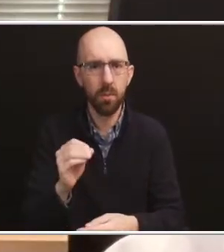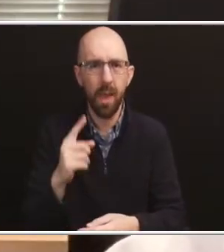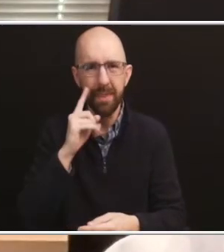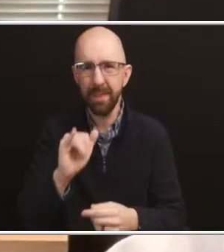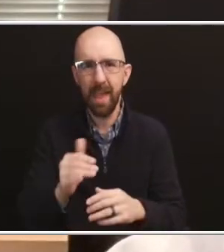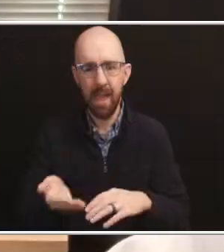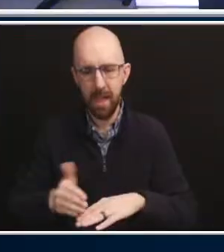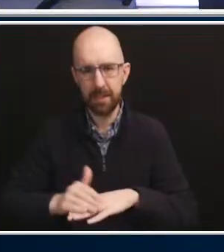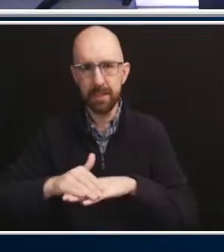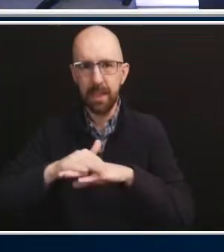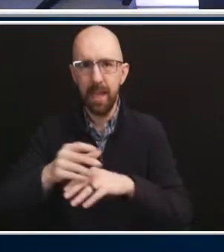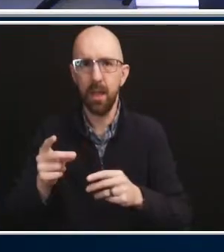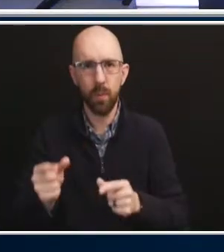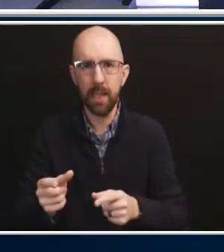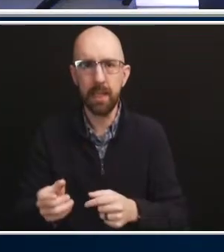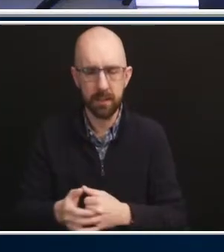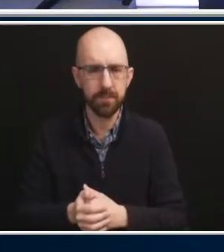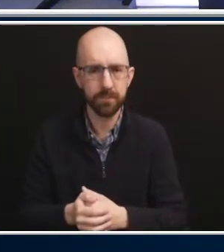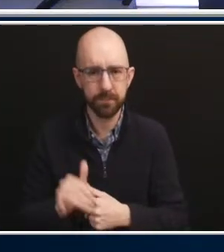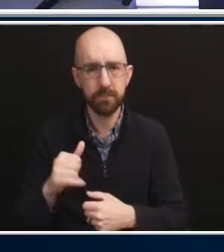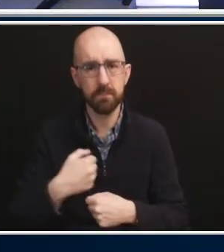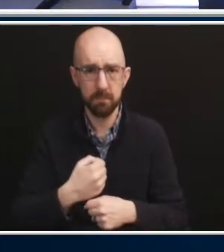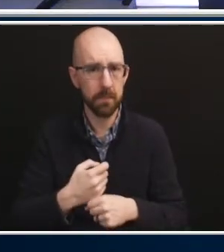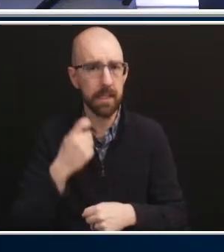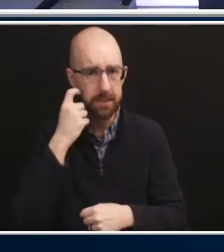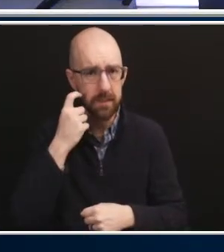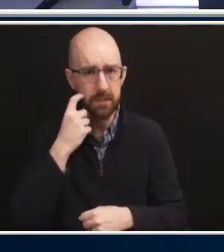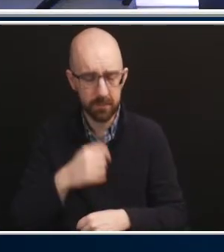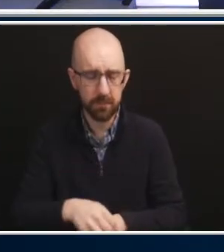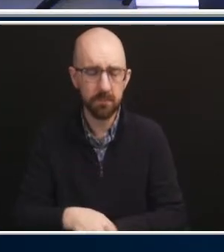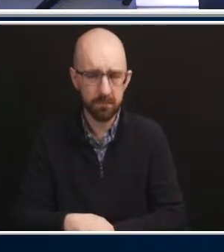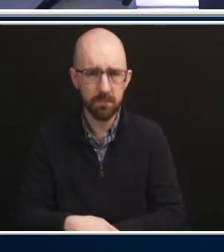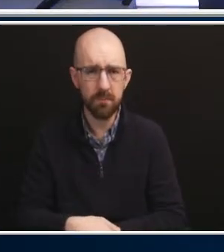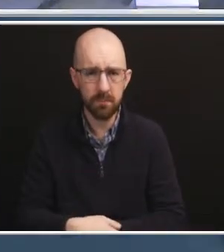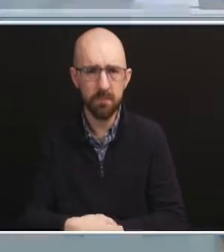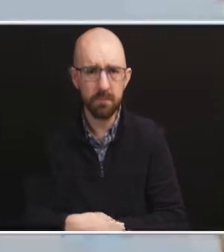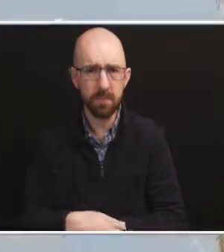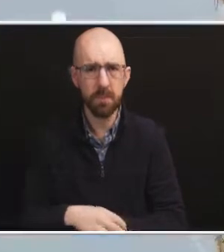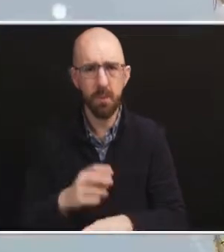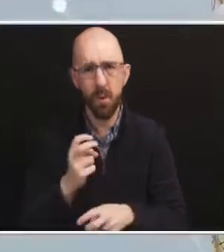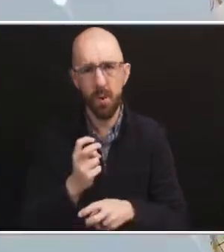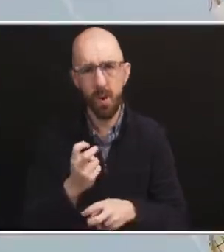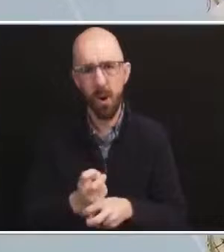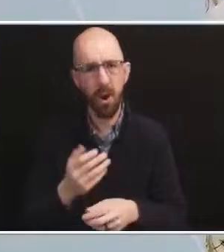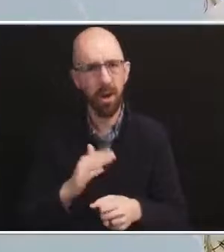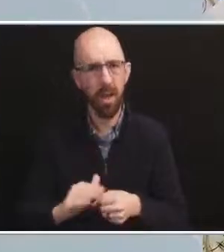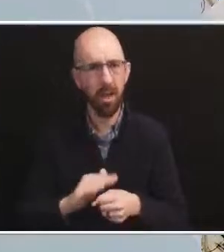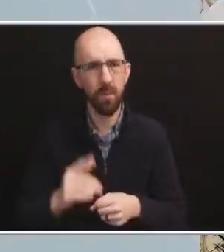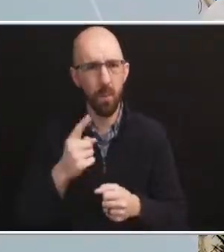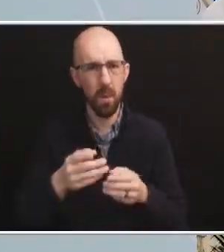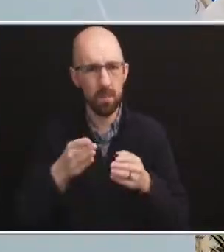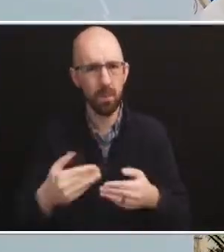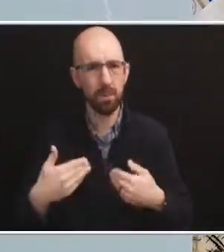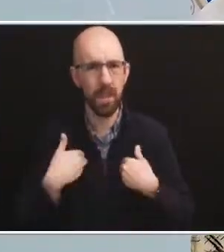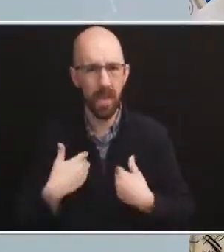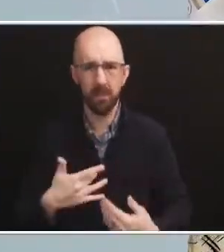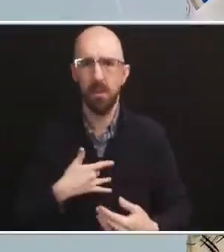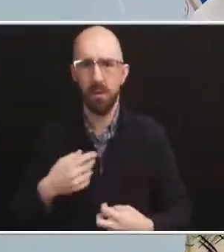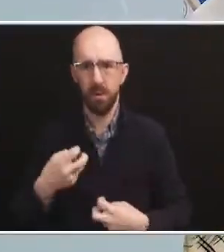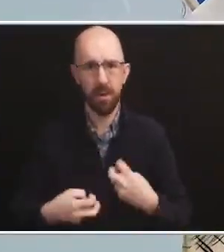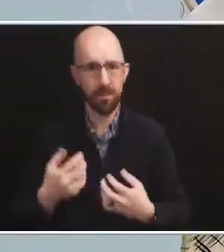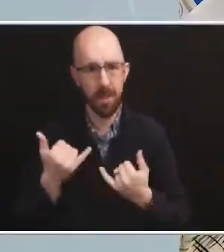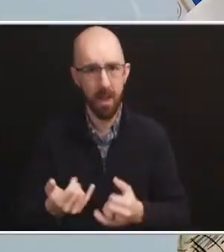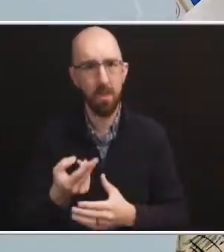pretty quickly. That makes a lot of sense. So it's hard enough one person in the home is dealing with a major heart issue, but now you have both of